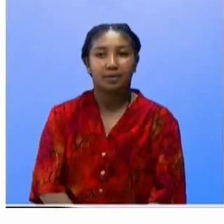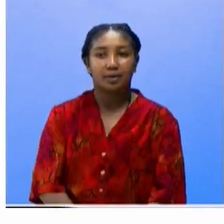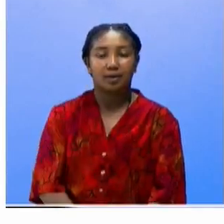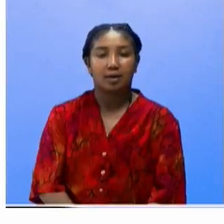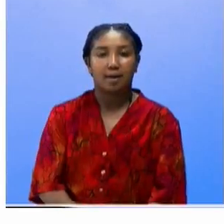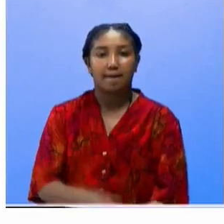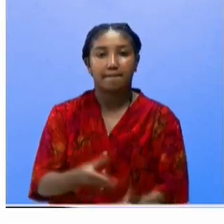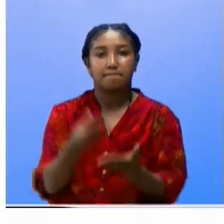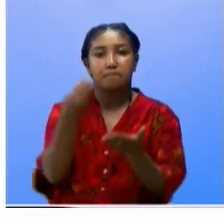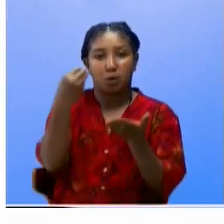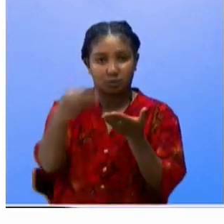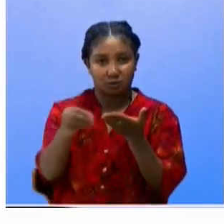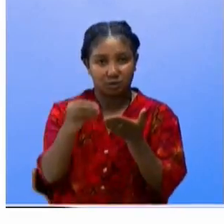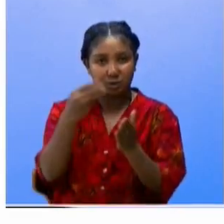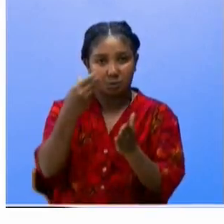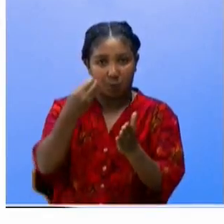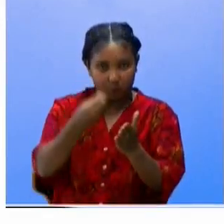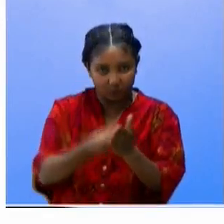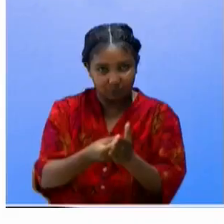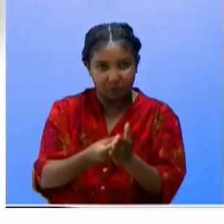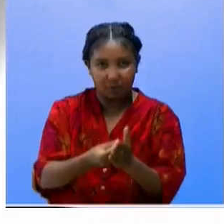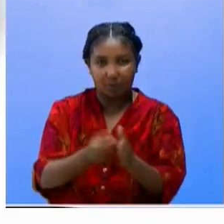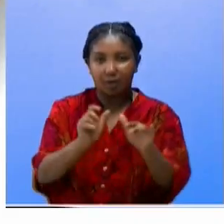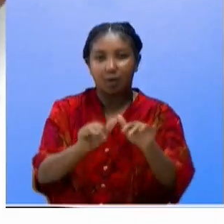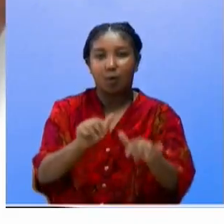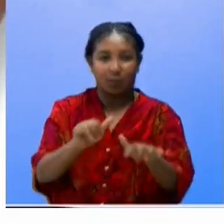bought a computer